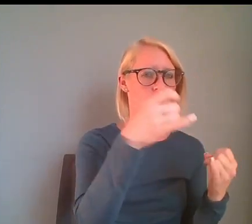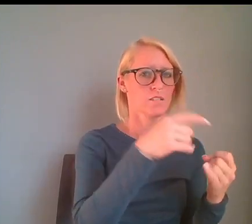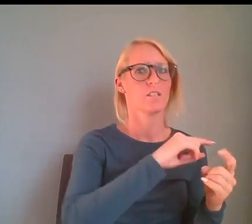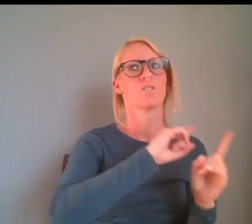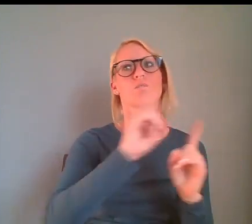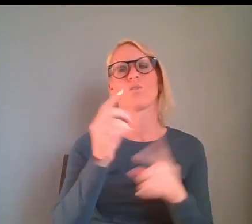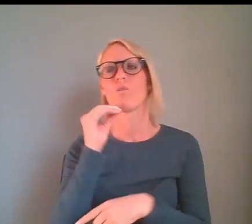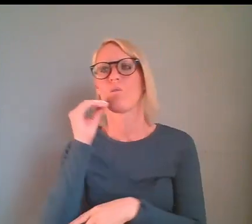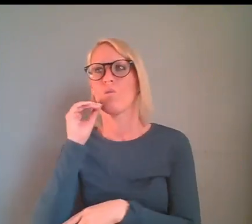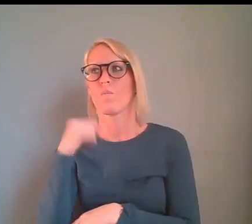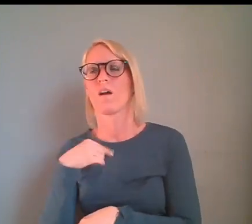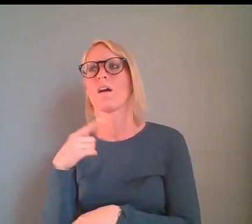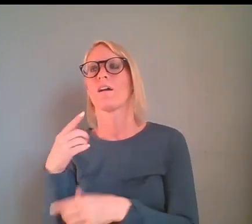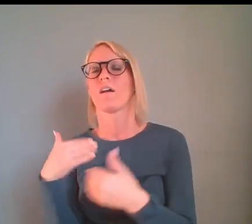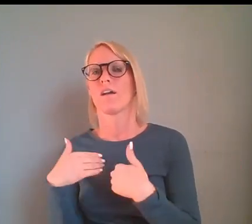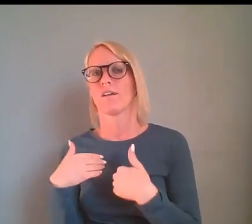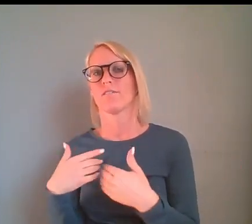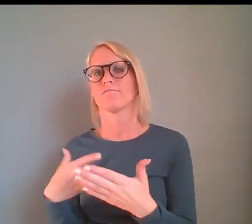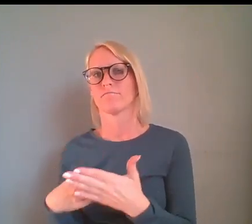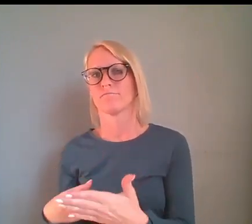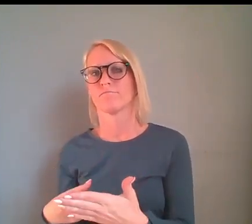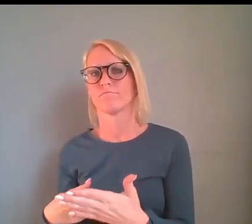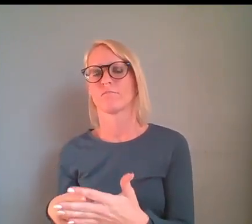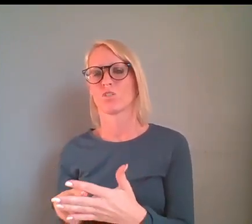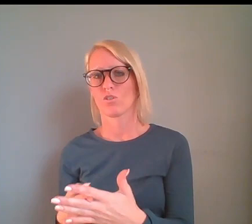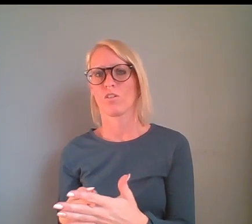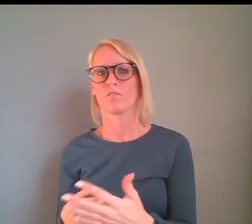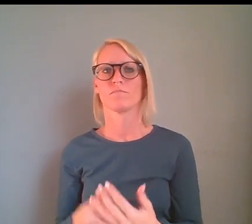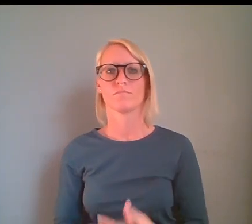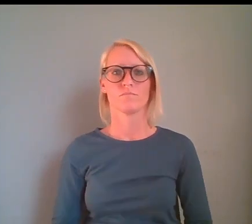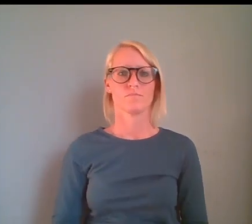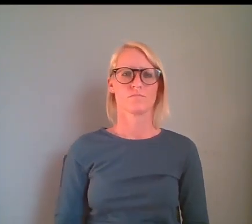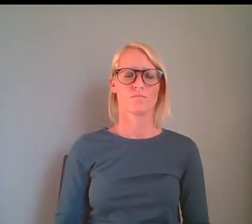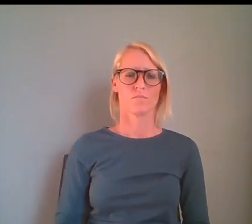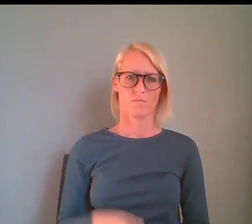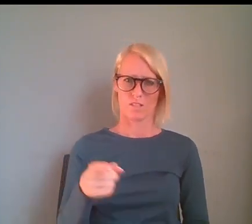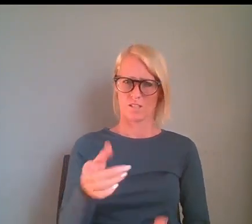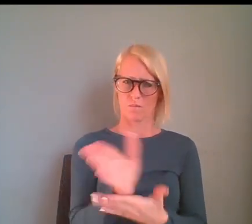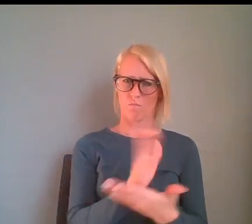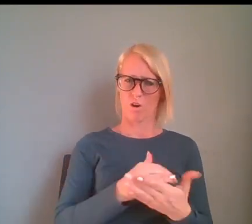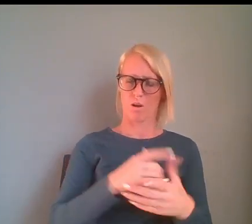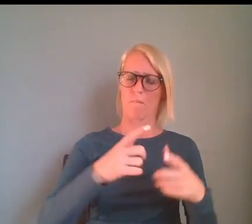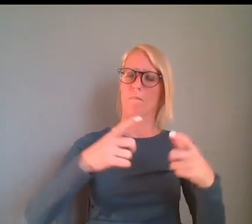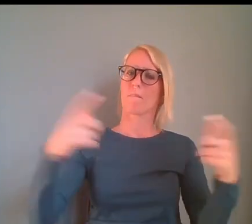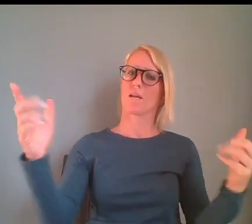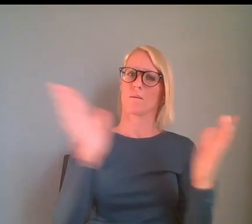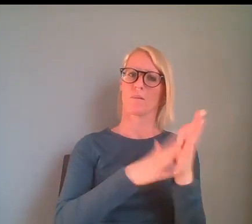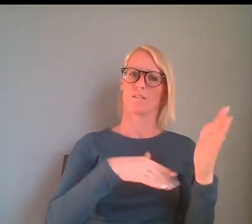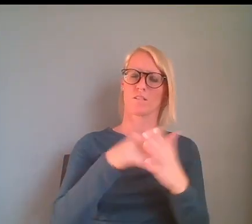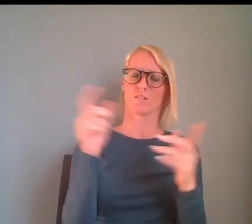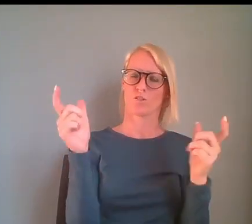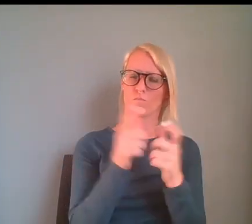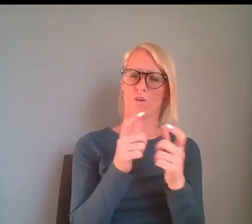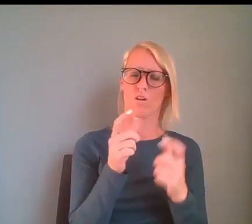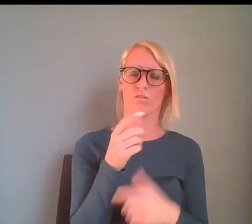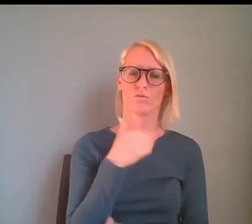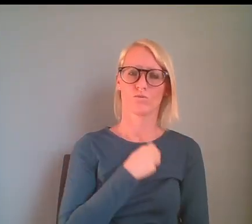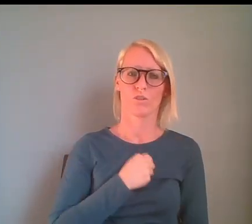It's really tiny. It's just a part of a really big painting. And the next